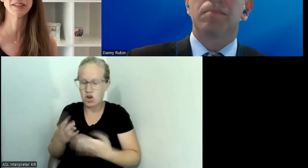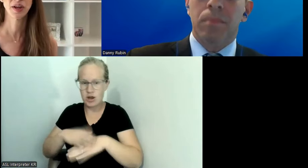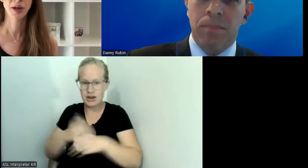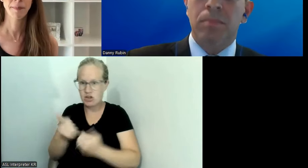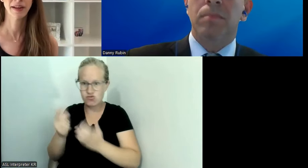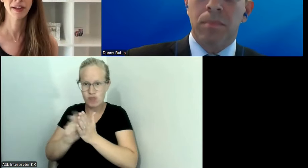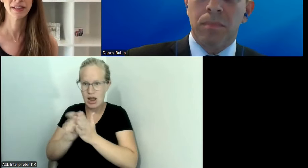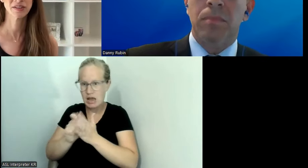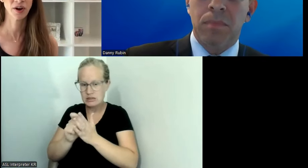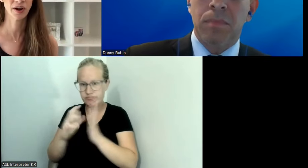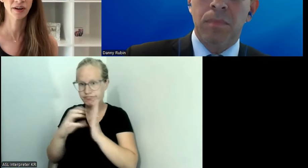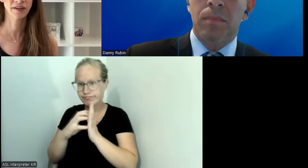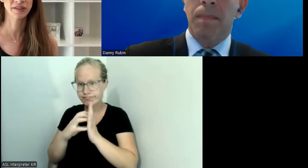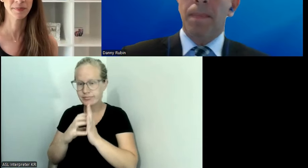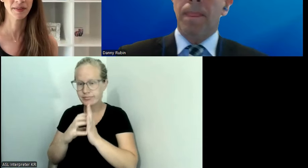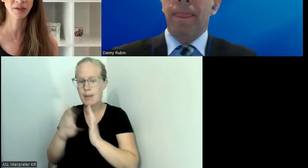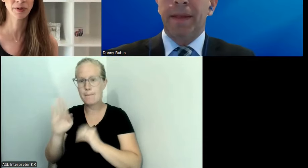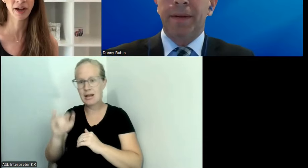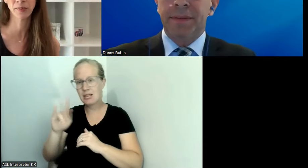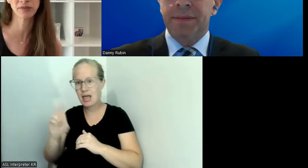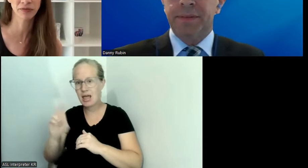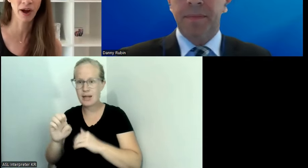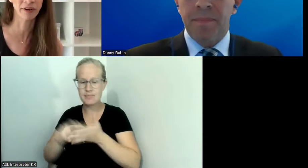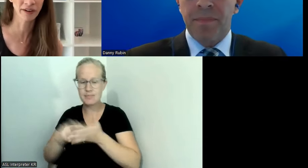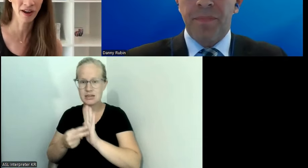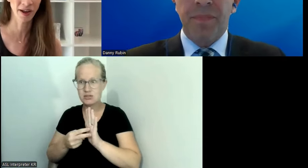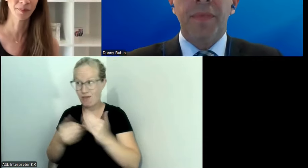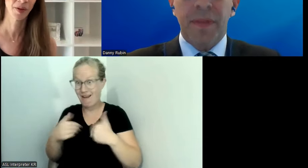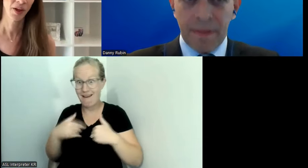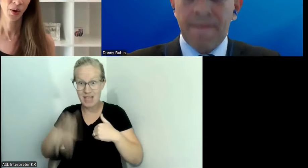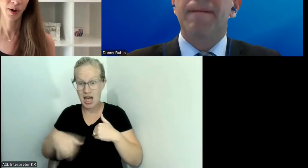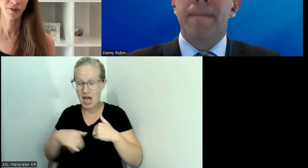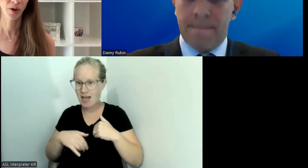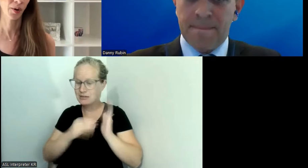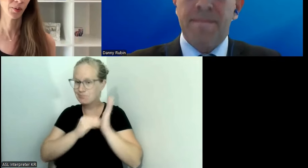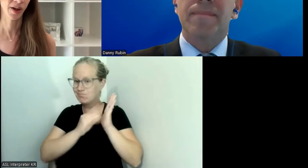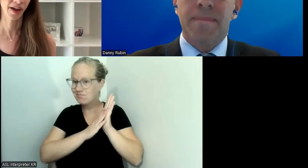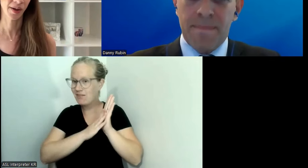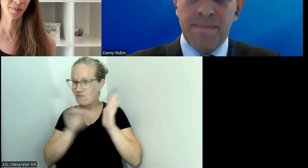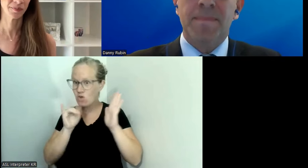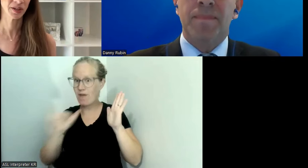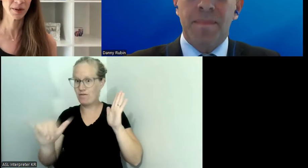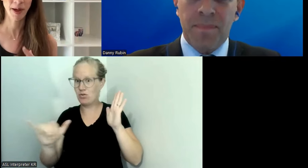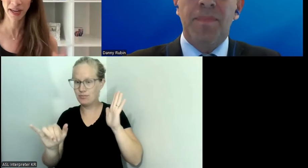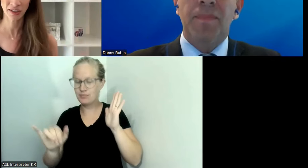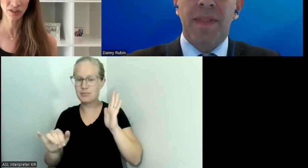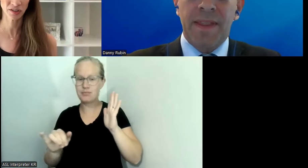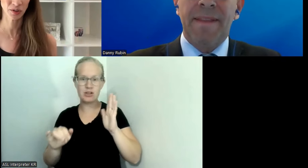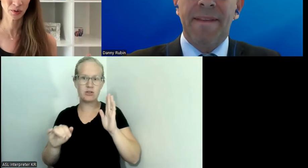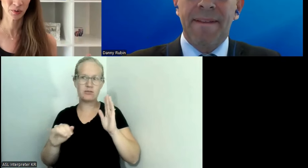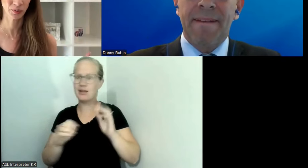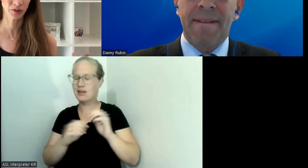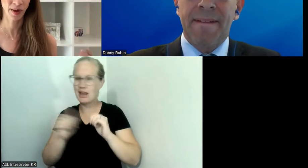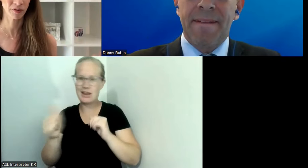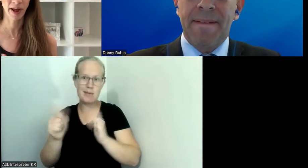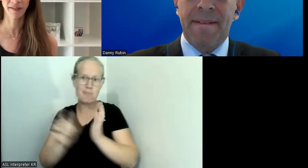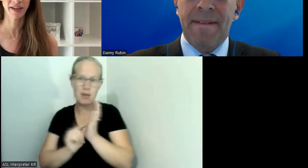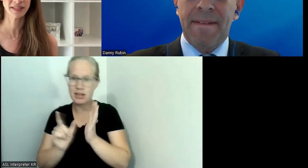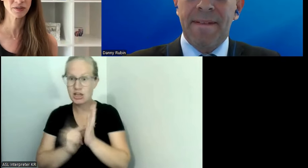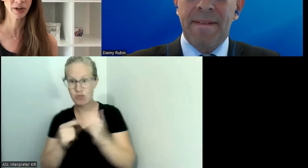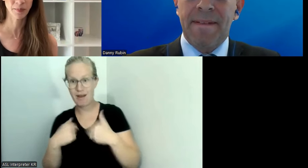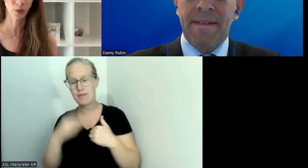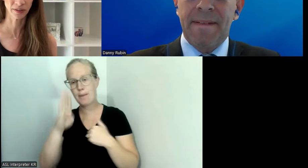and bylines are just something that you carry with forever. Um, wherever you go, um, to any publication, you, you